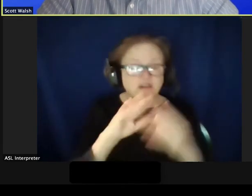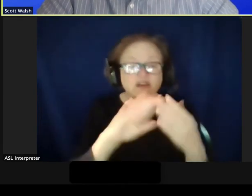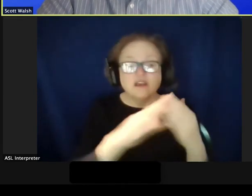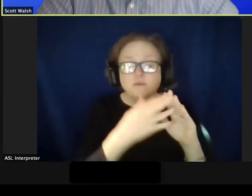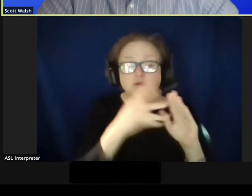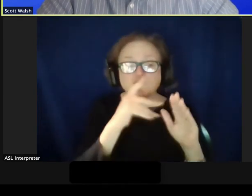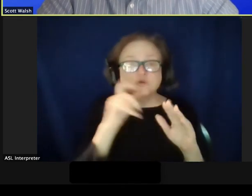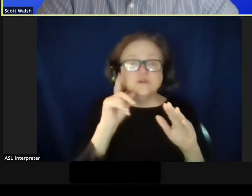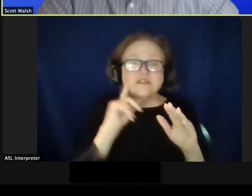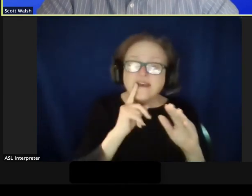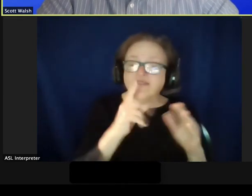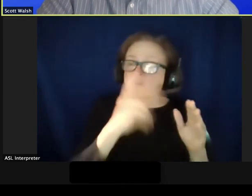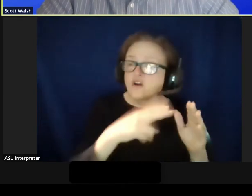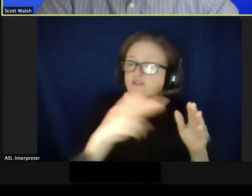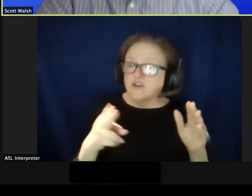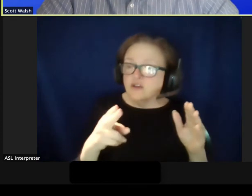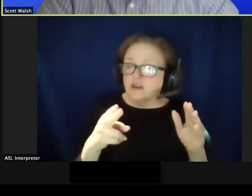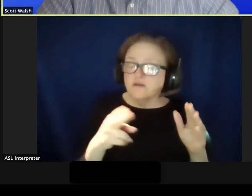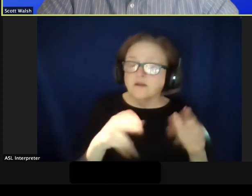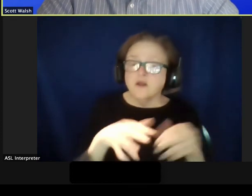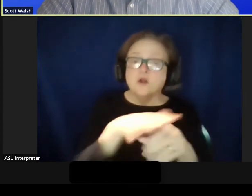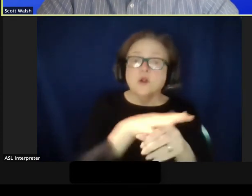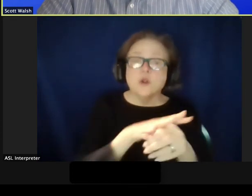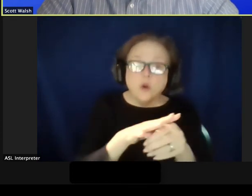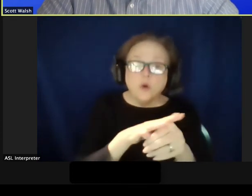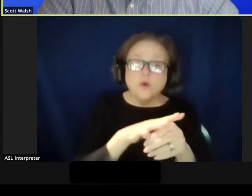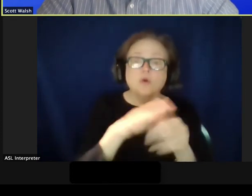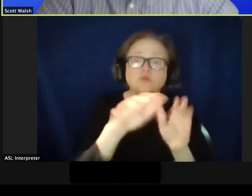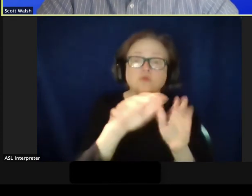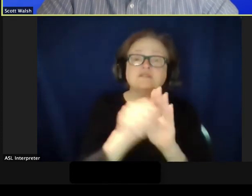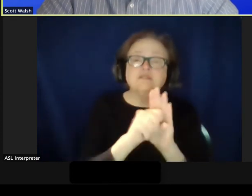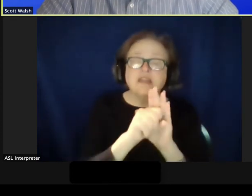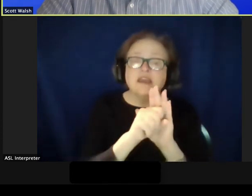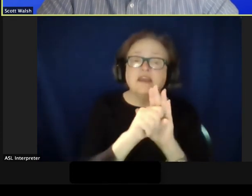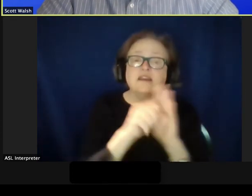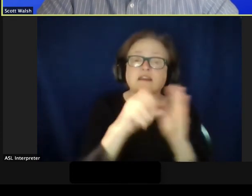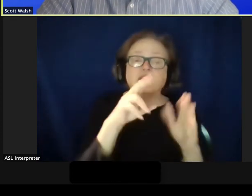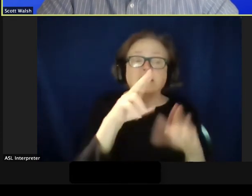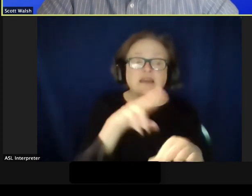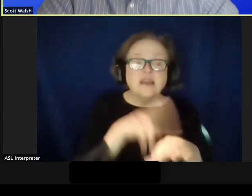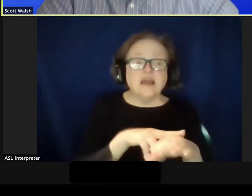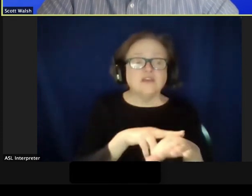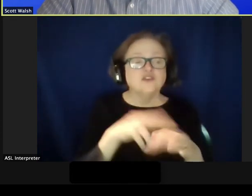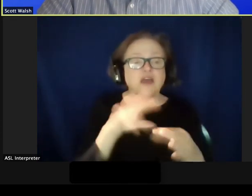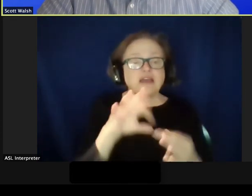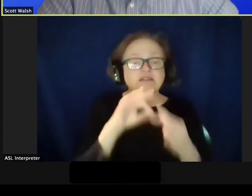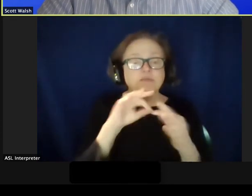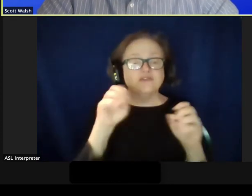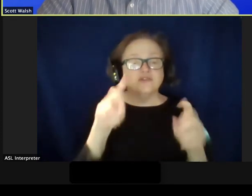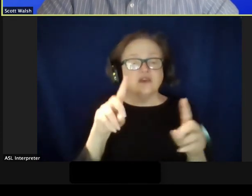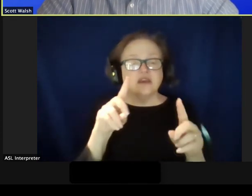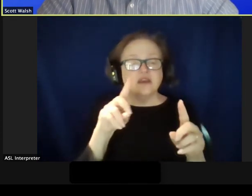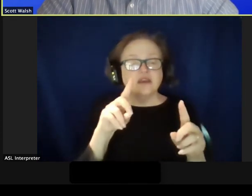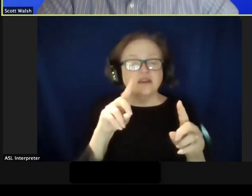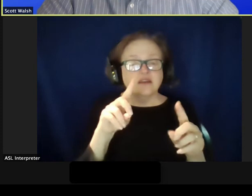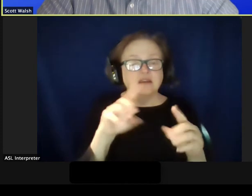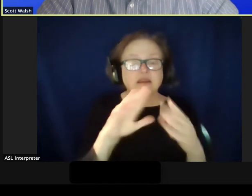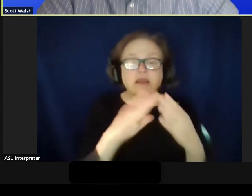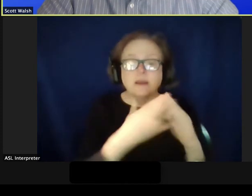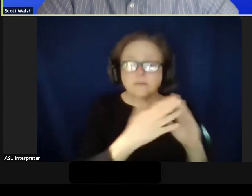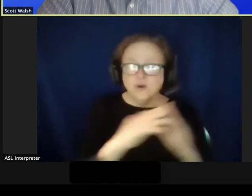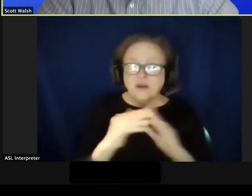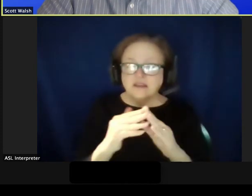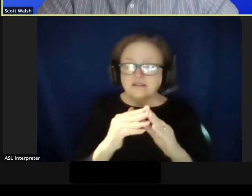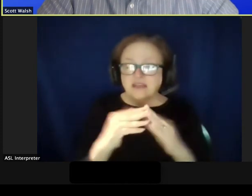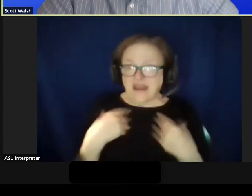hearing, the local, state, and national professional education and special education communities, and the healthcare and